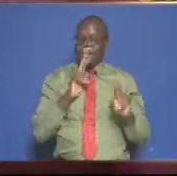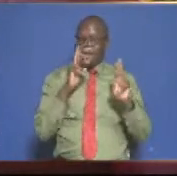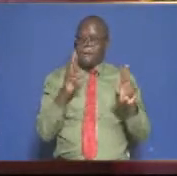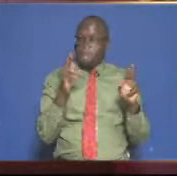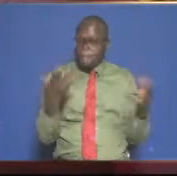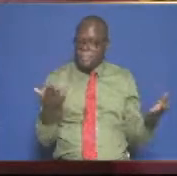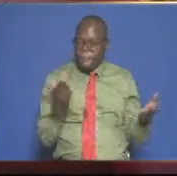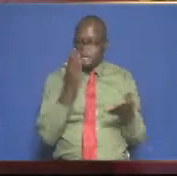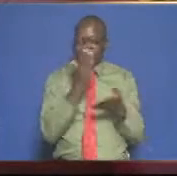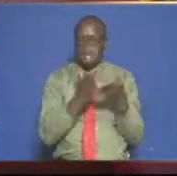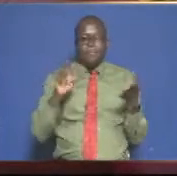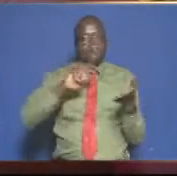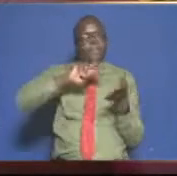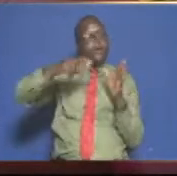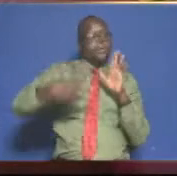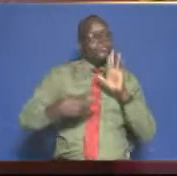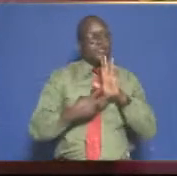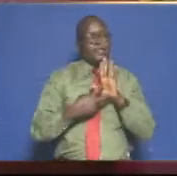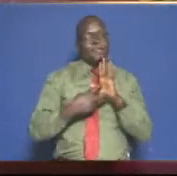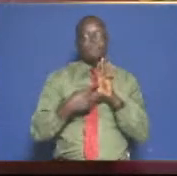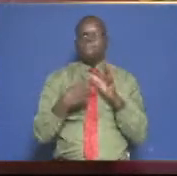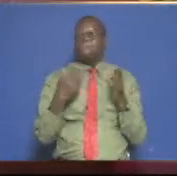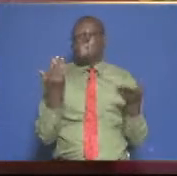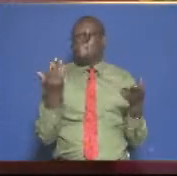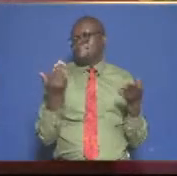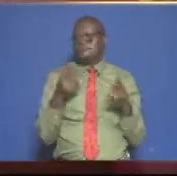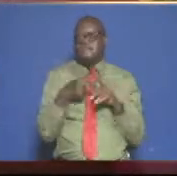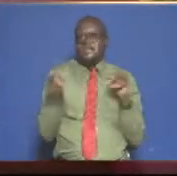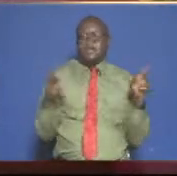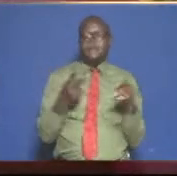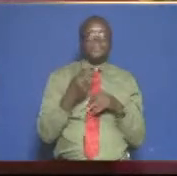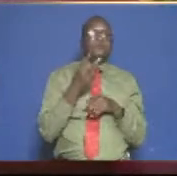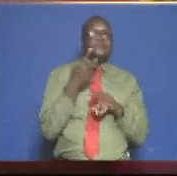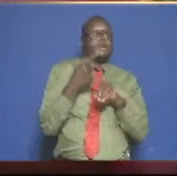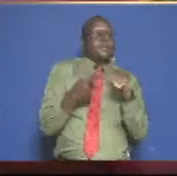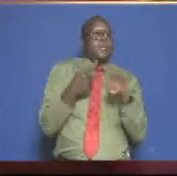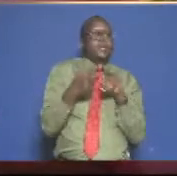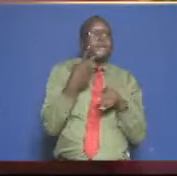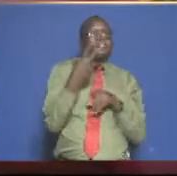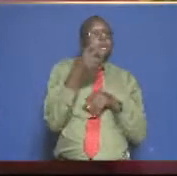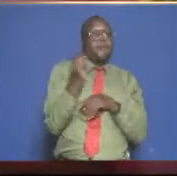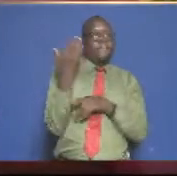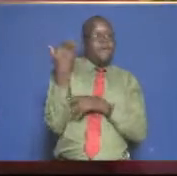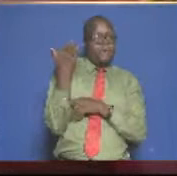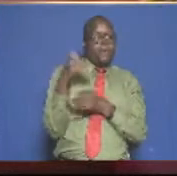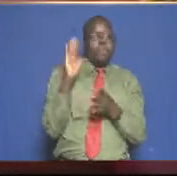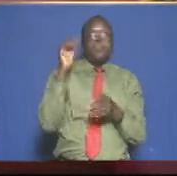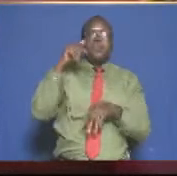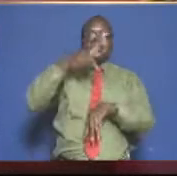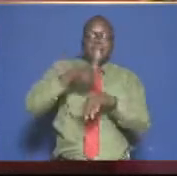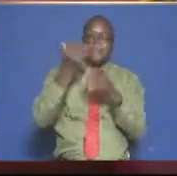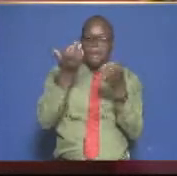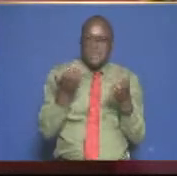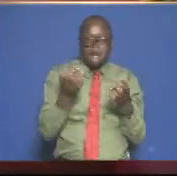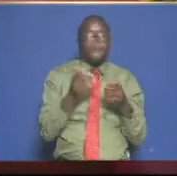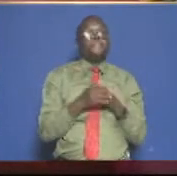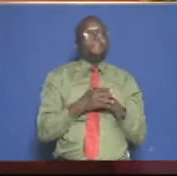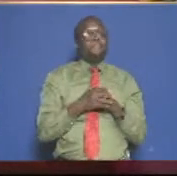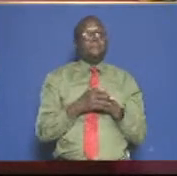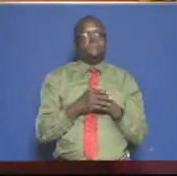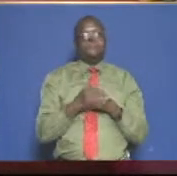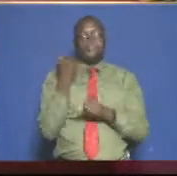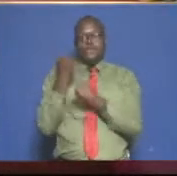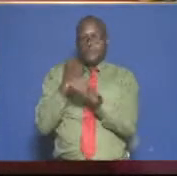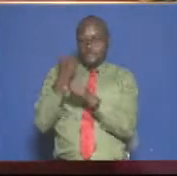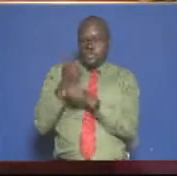these contracts range back over 25 years. More time will therefore be required to